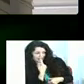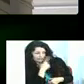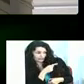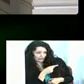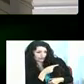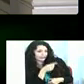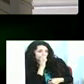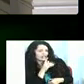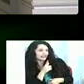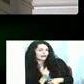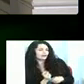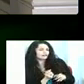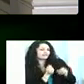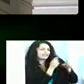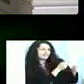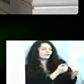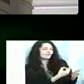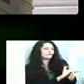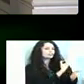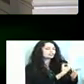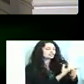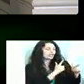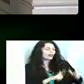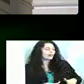you fresh, living water."